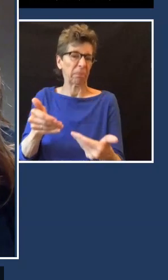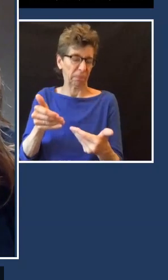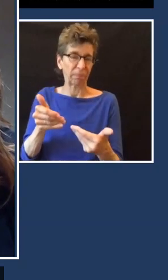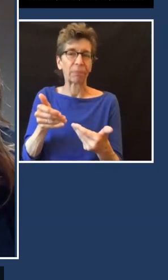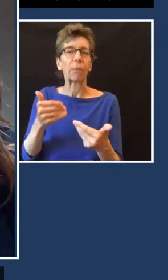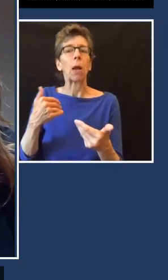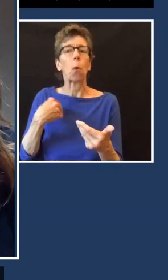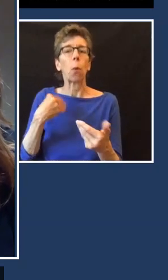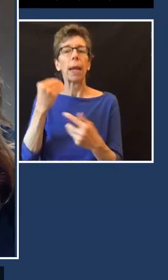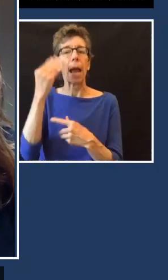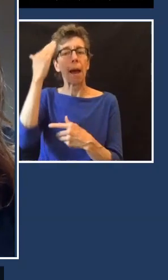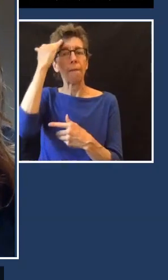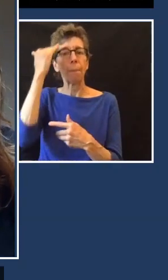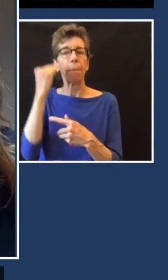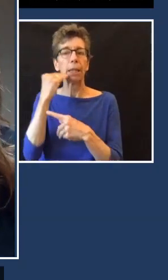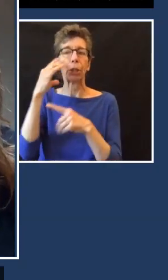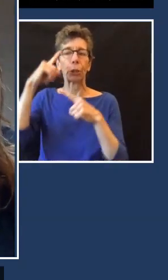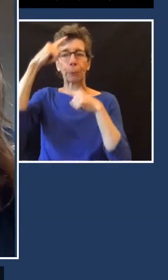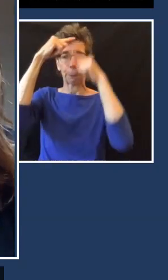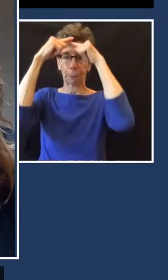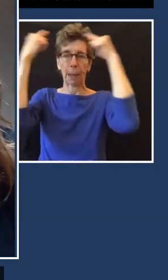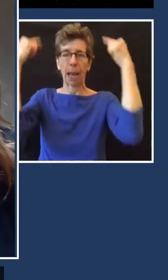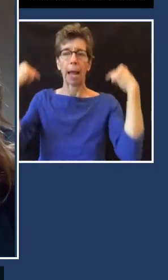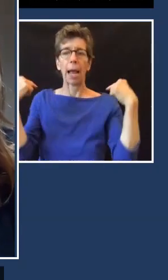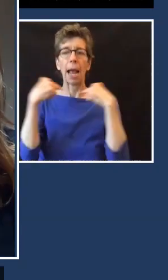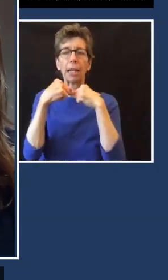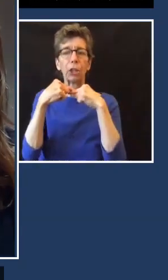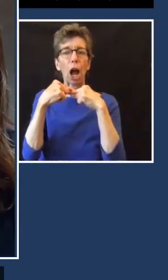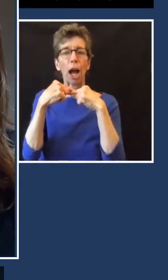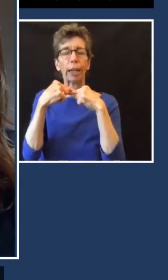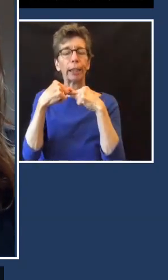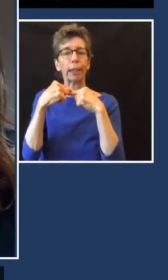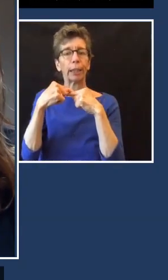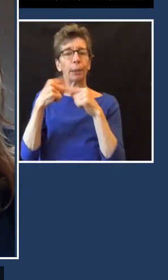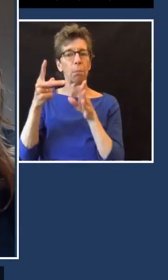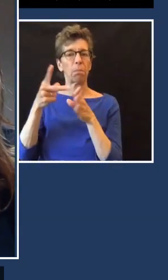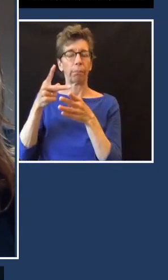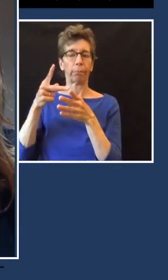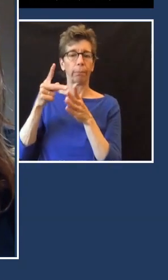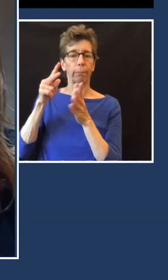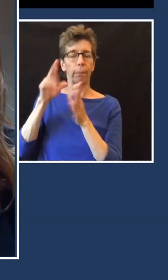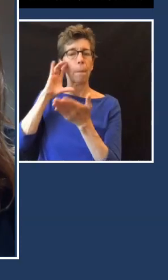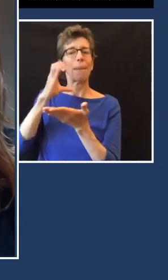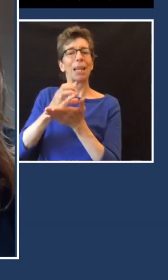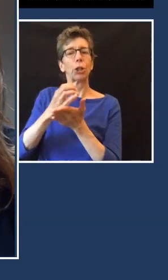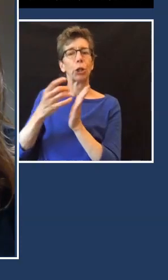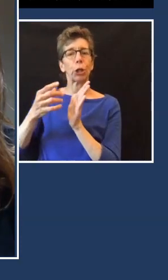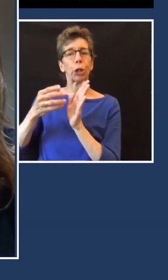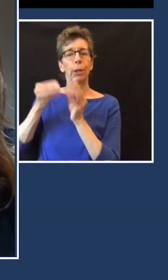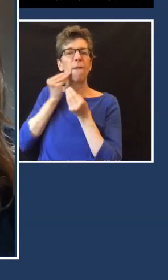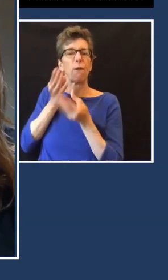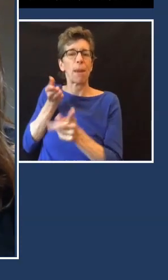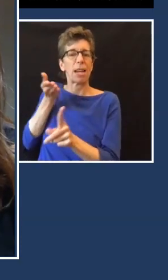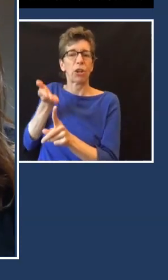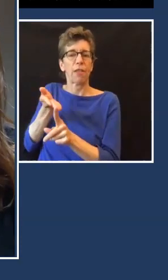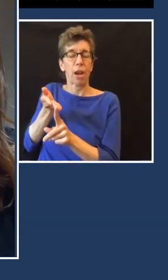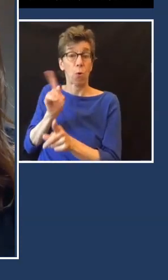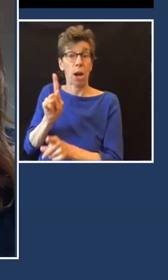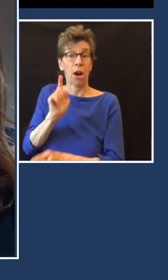headshot profile picture guide that we would recommend you all look at, and that will be posted at